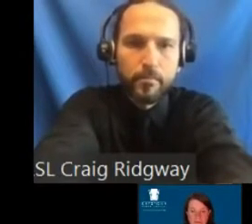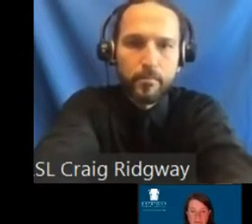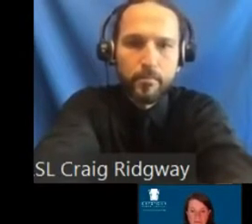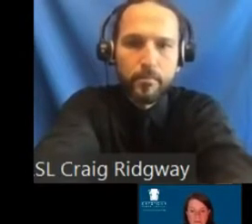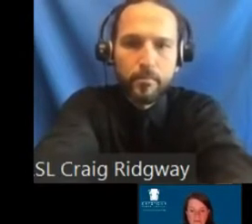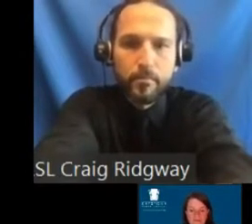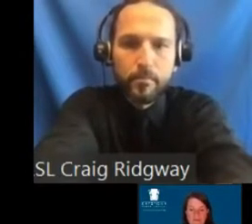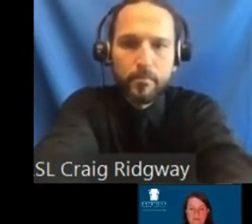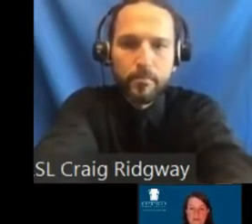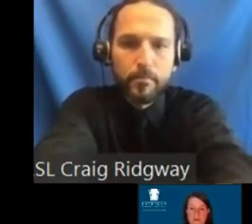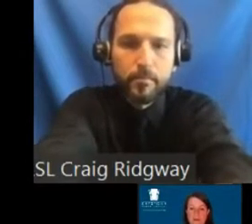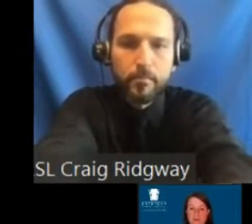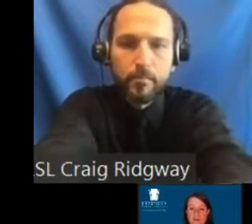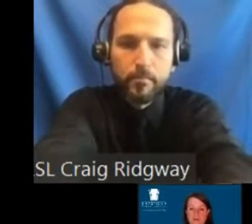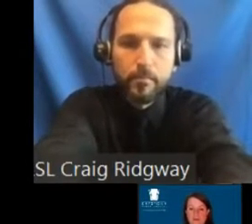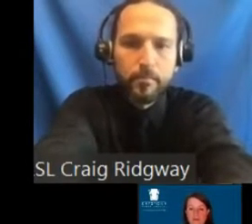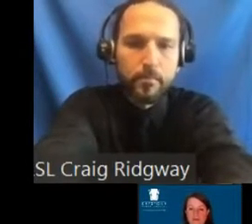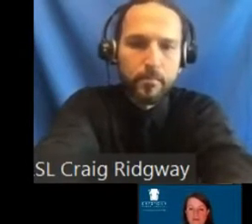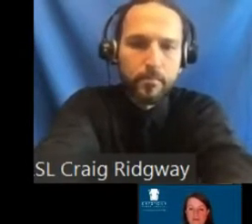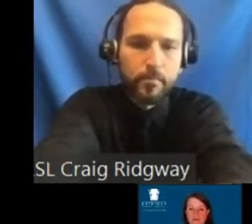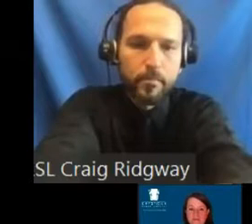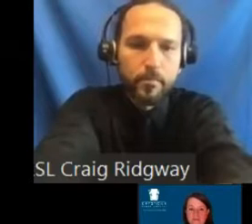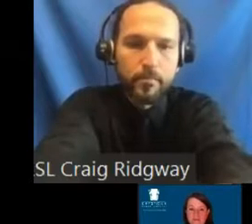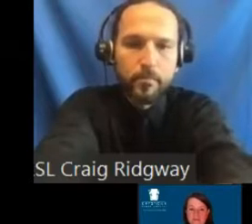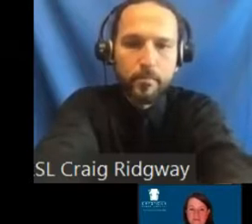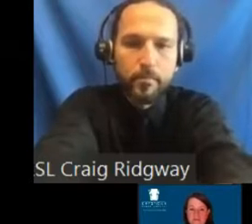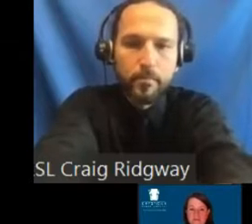know it's just the doing to